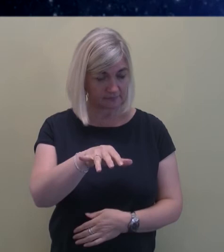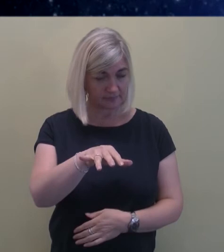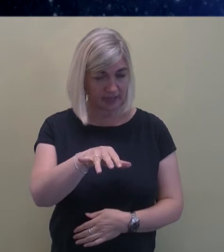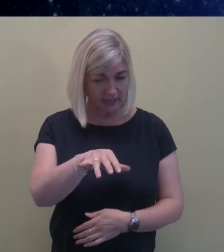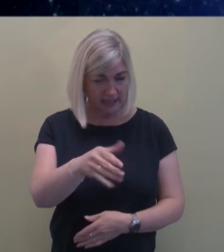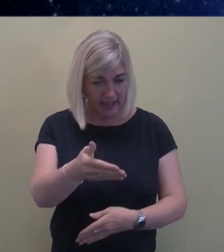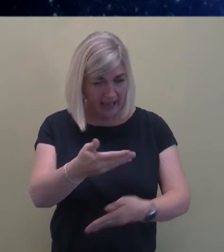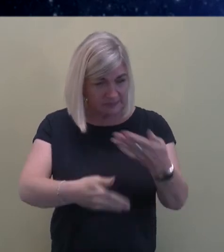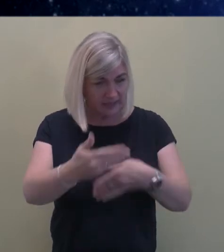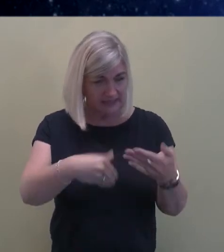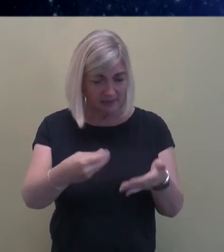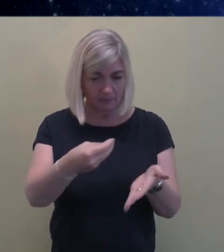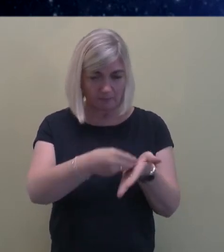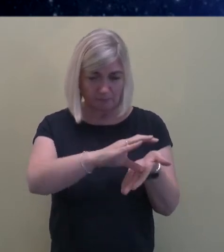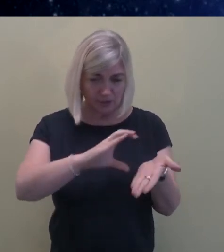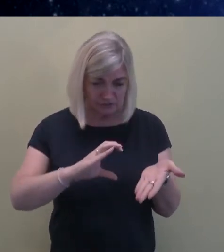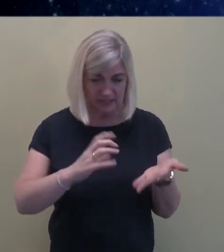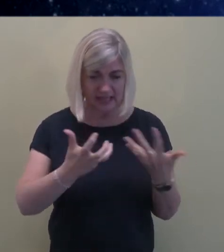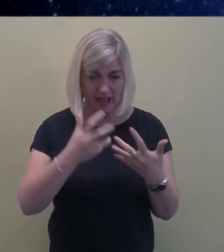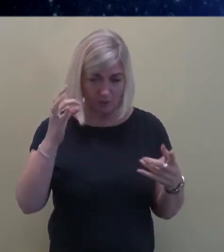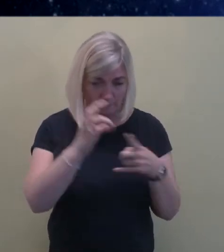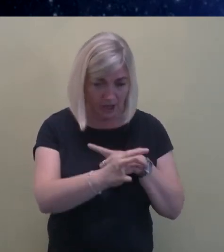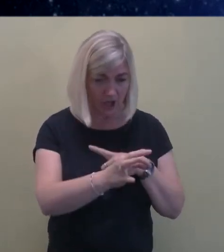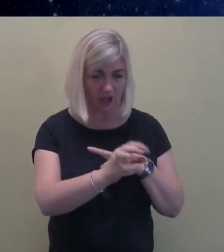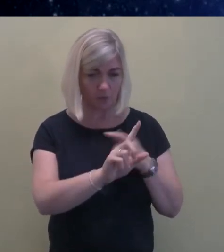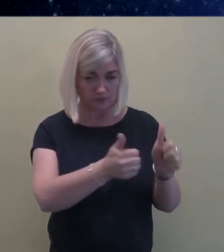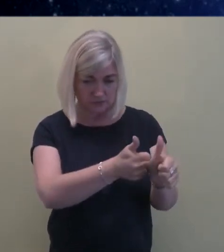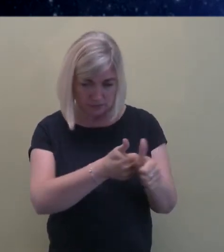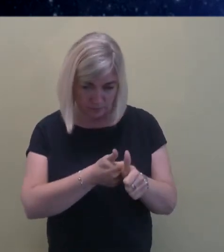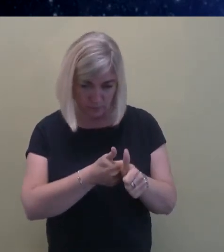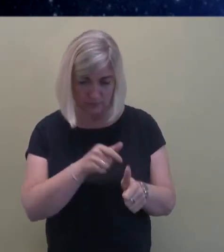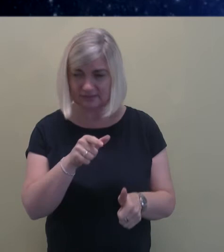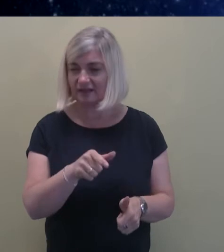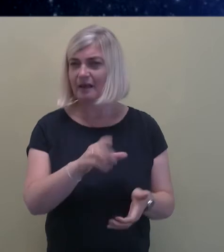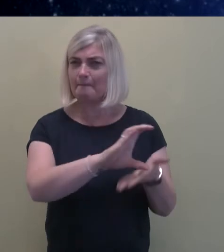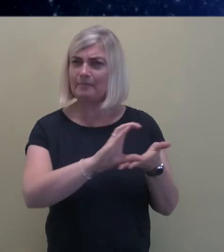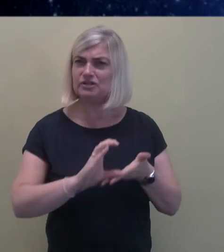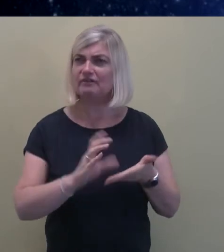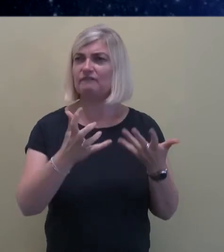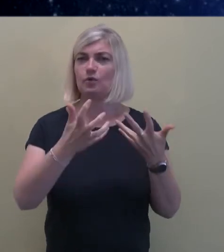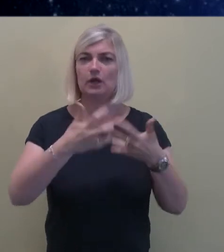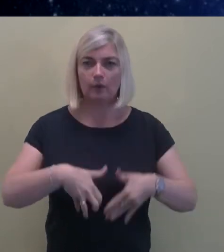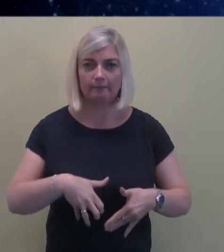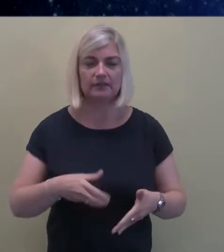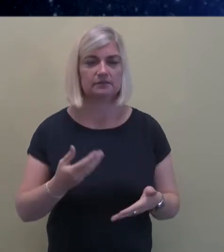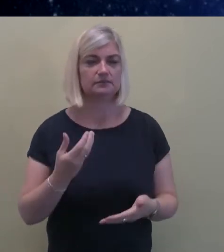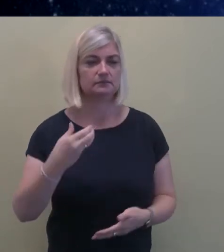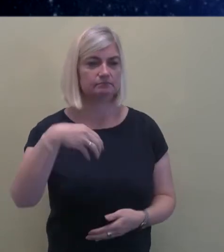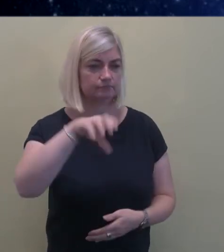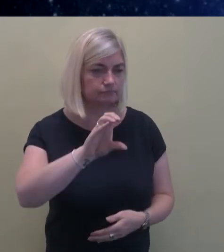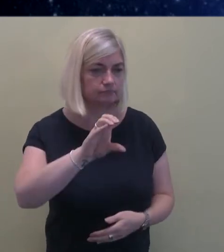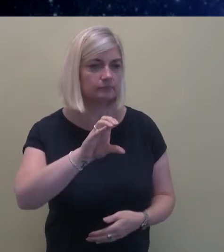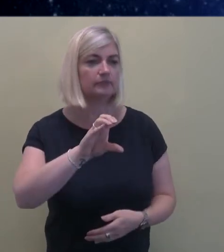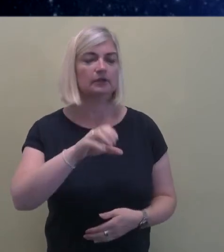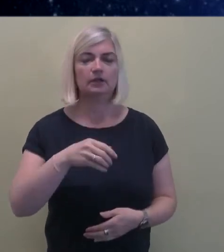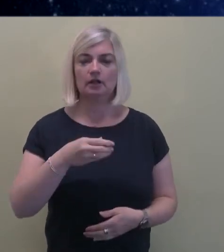February, you would have had a parents' evening from your school. They would have given you predicted grades. If not, it's worth